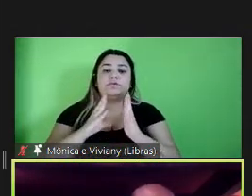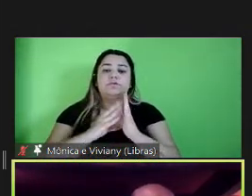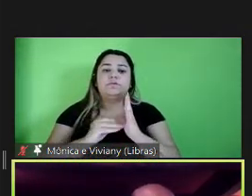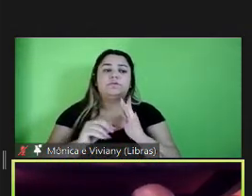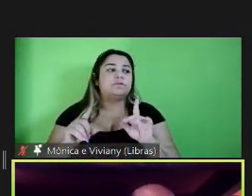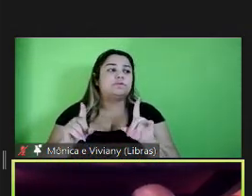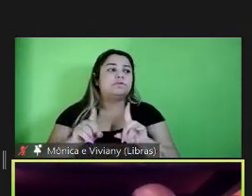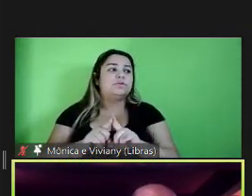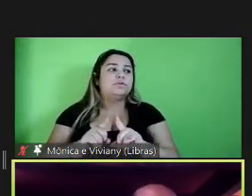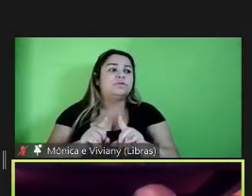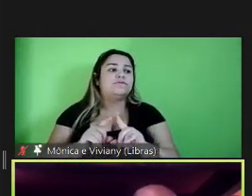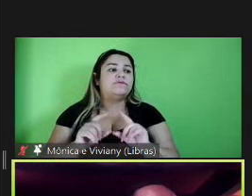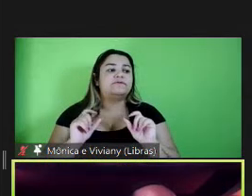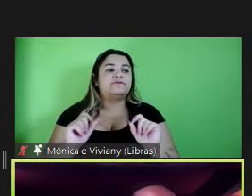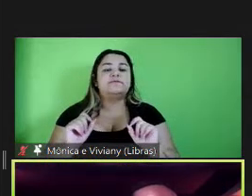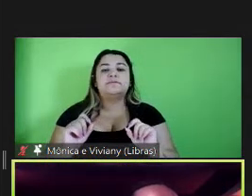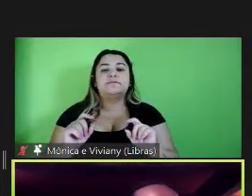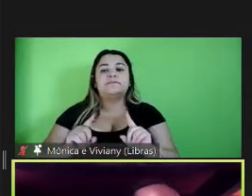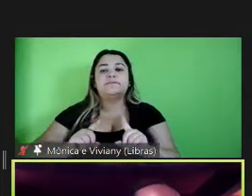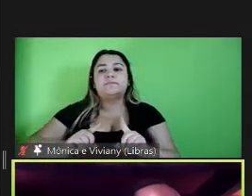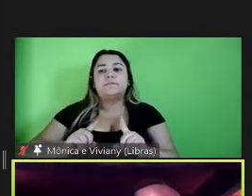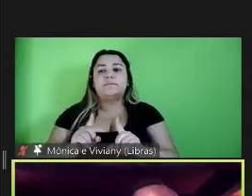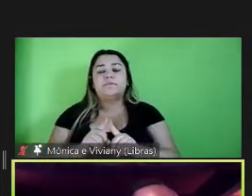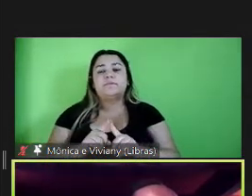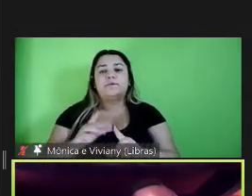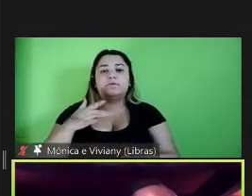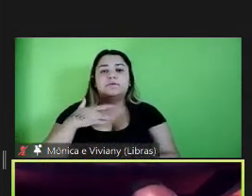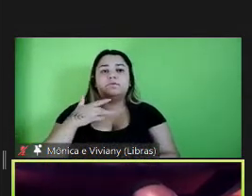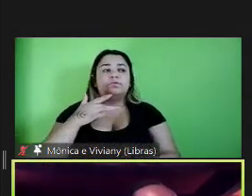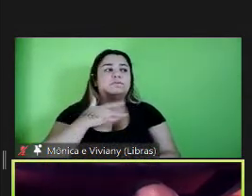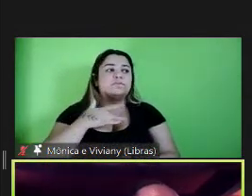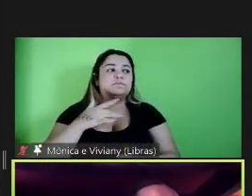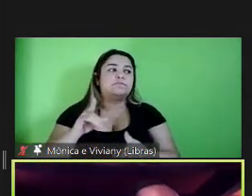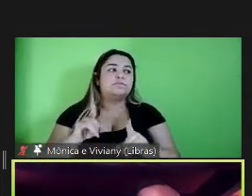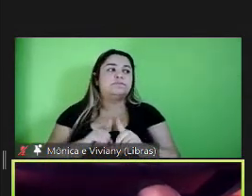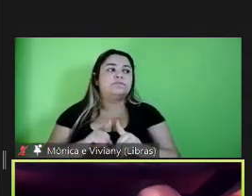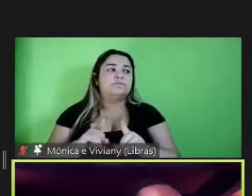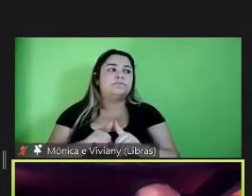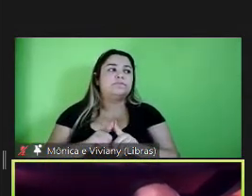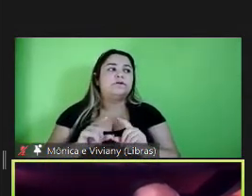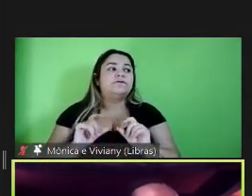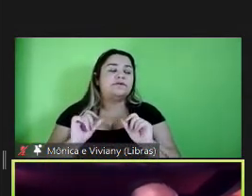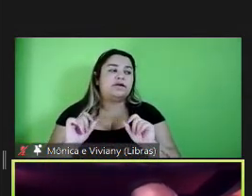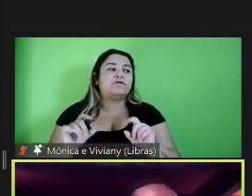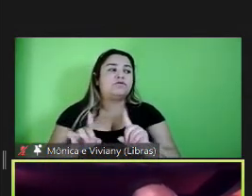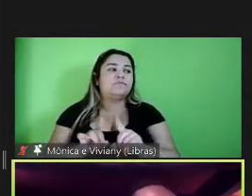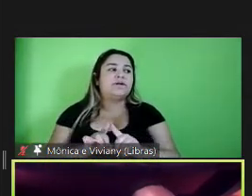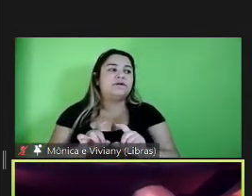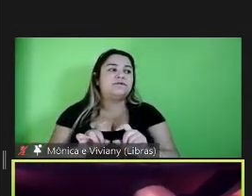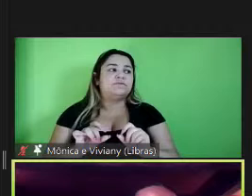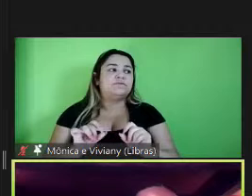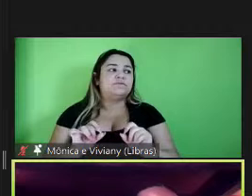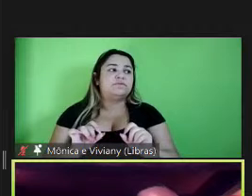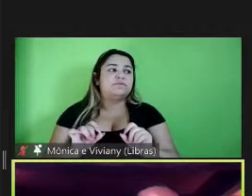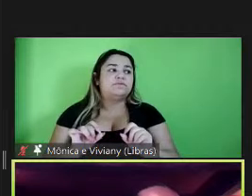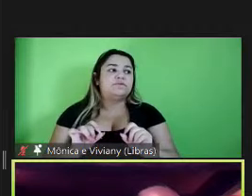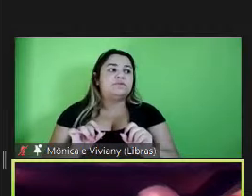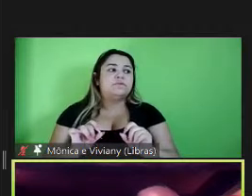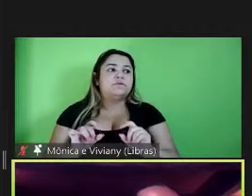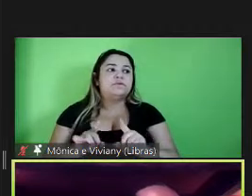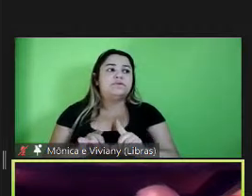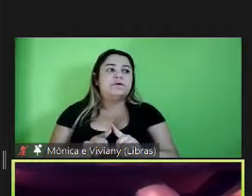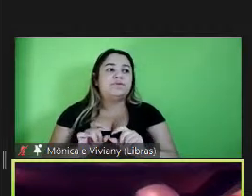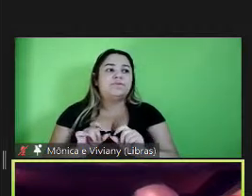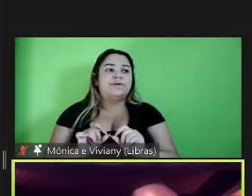education, health protection, looking at social change approaches, looking at self-empowerment